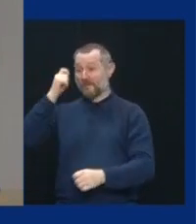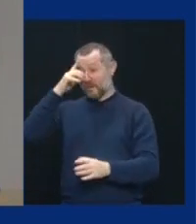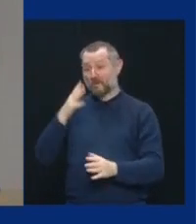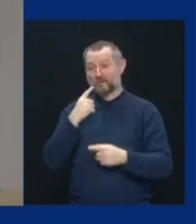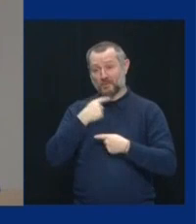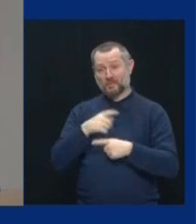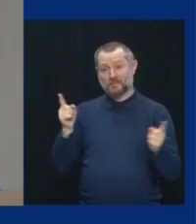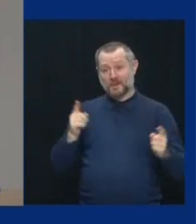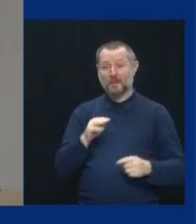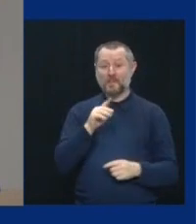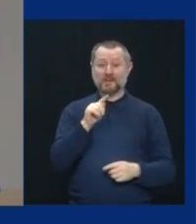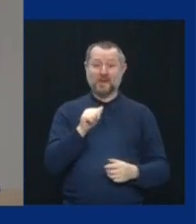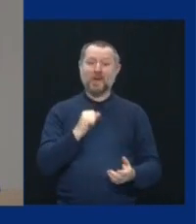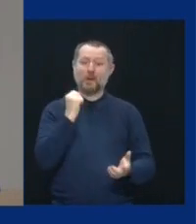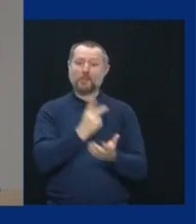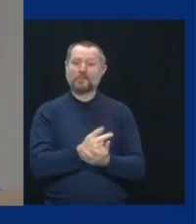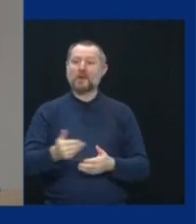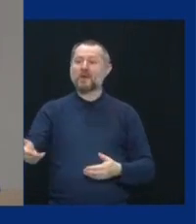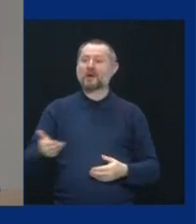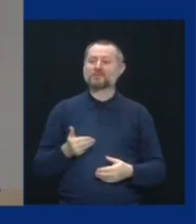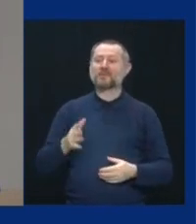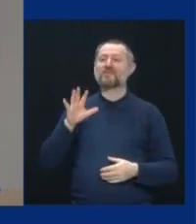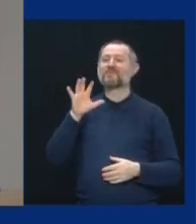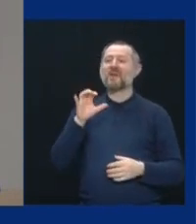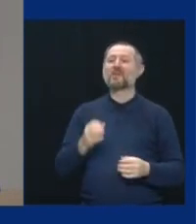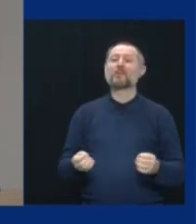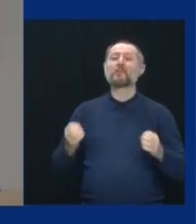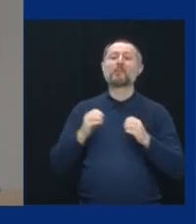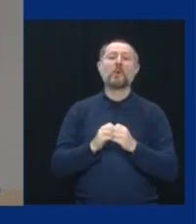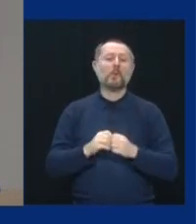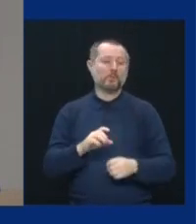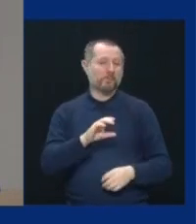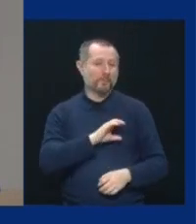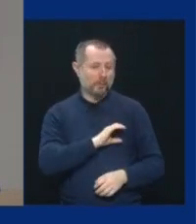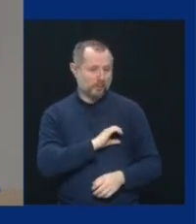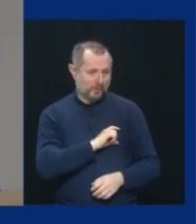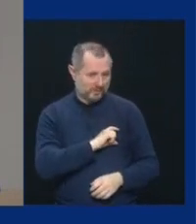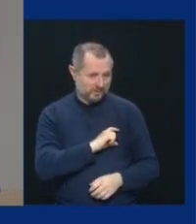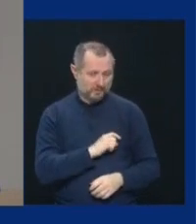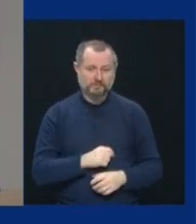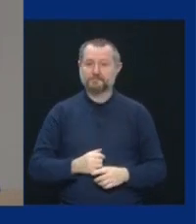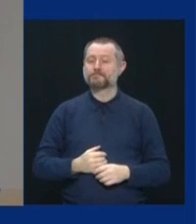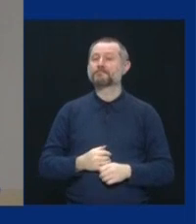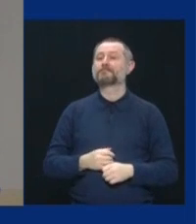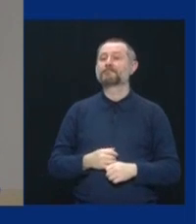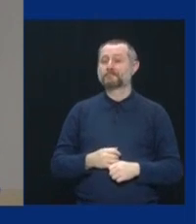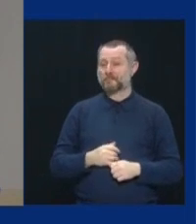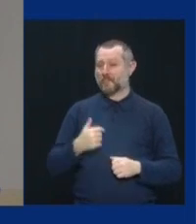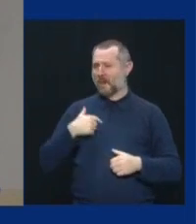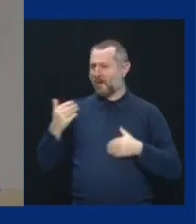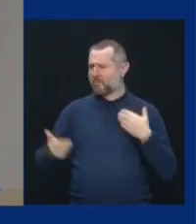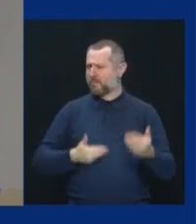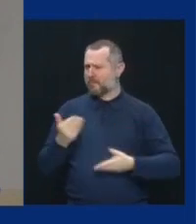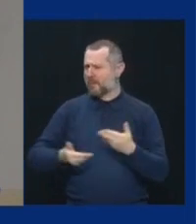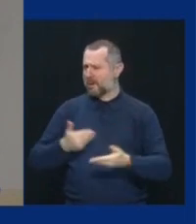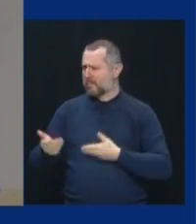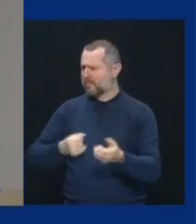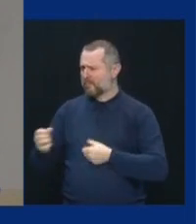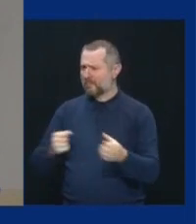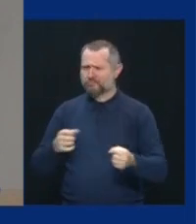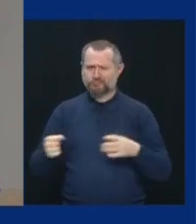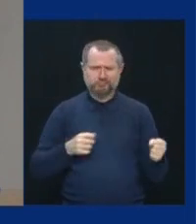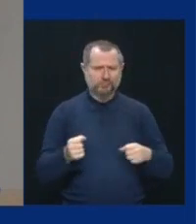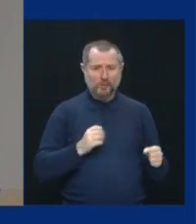approved the hiring of 500 additional MTA police officers. We began executing on that hiring, hired and onboarded more